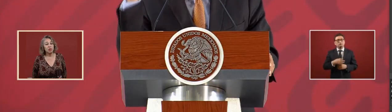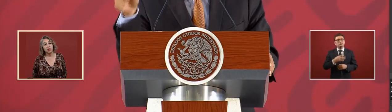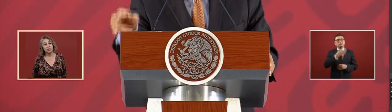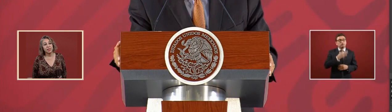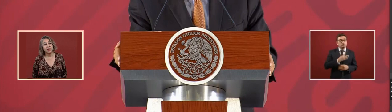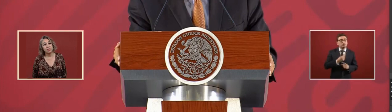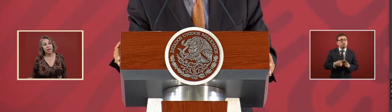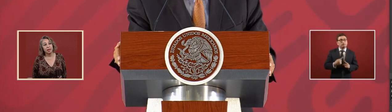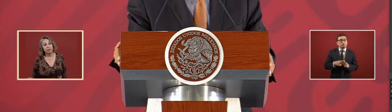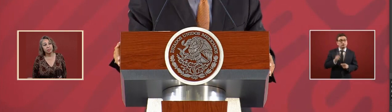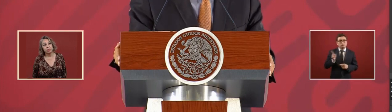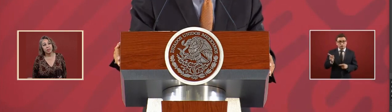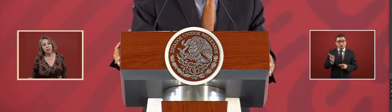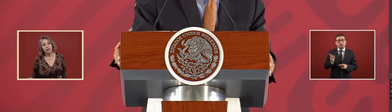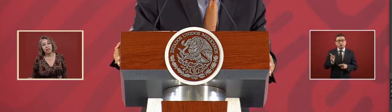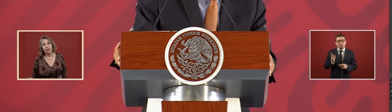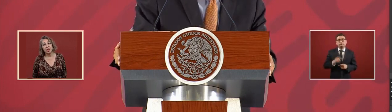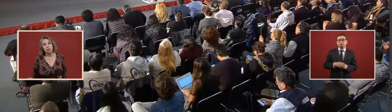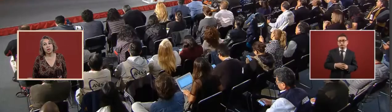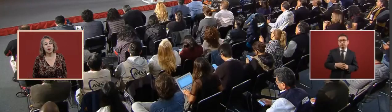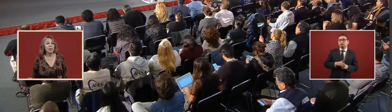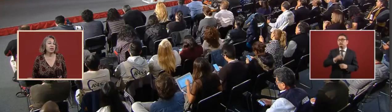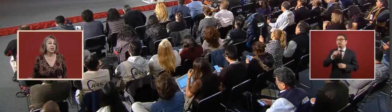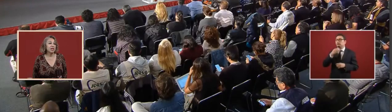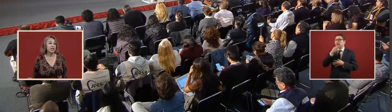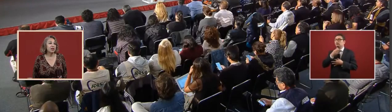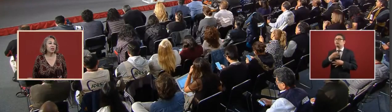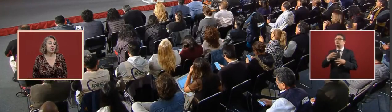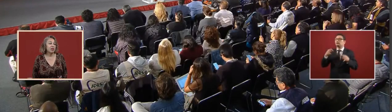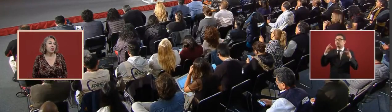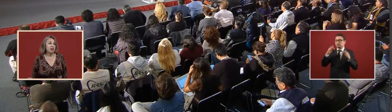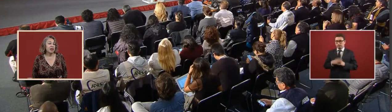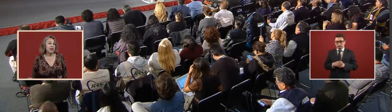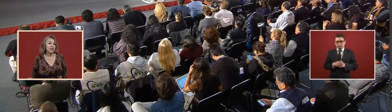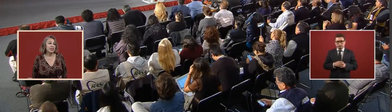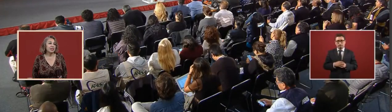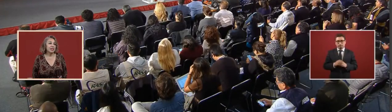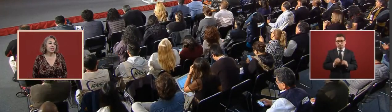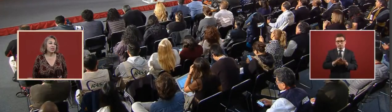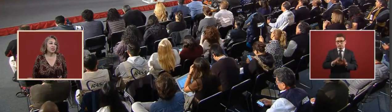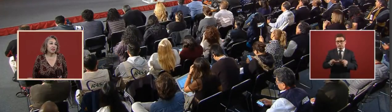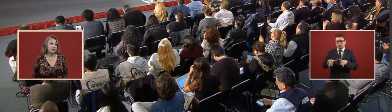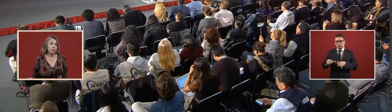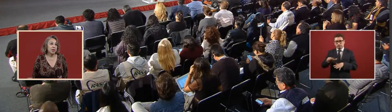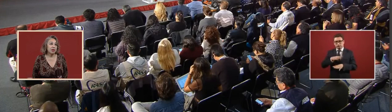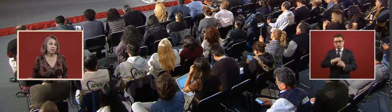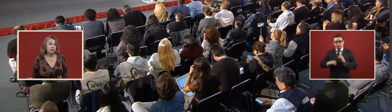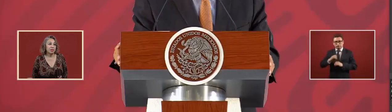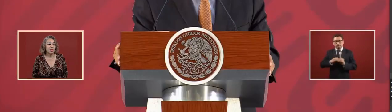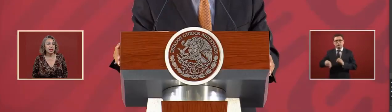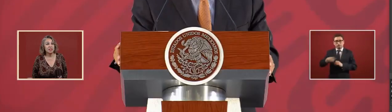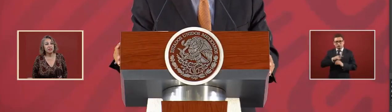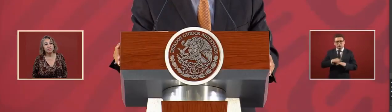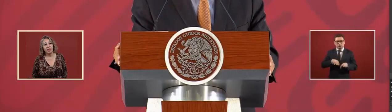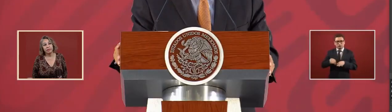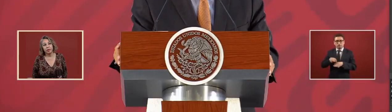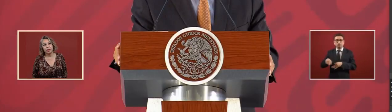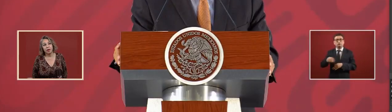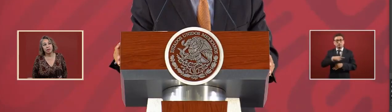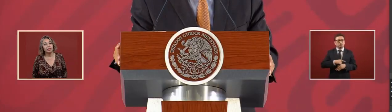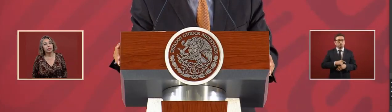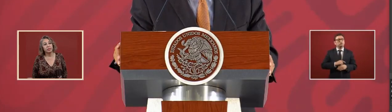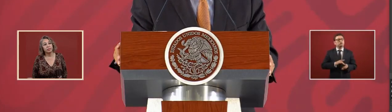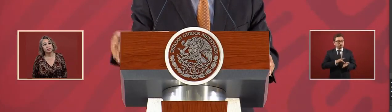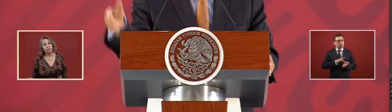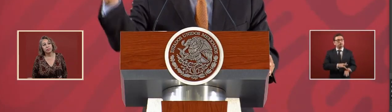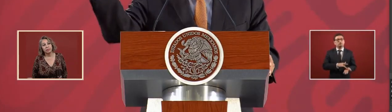Tell him who it was going to be. Ya salía and declarar. Then he would come out and el declare. Sector obrero and the sector está of obrero is in favor